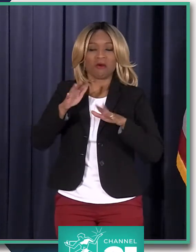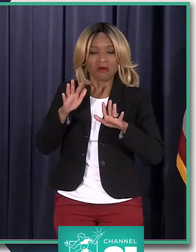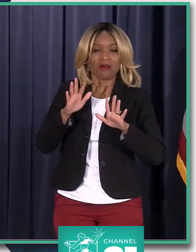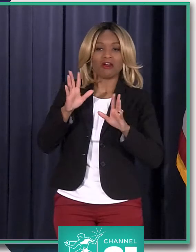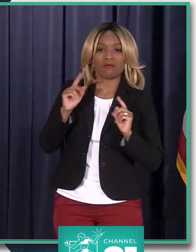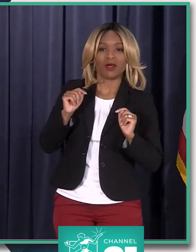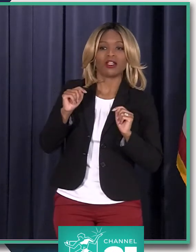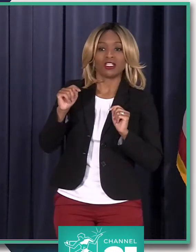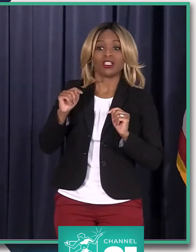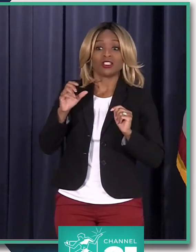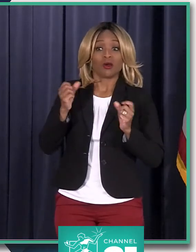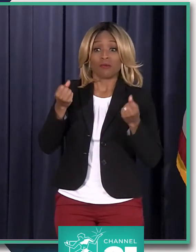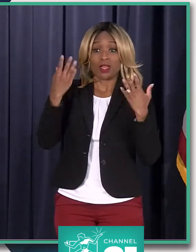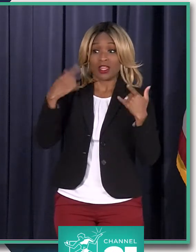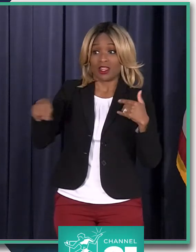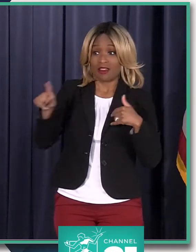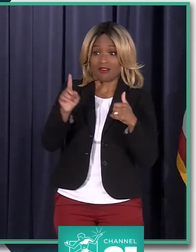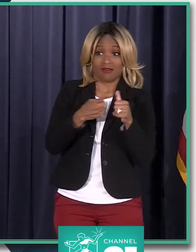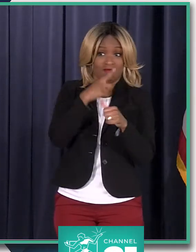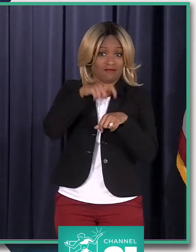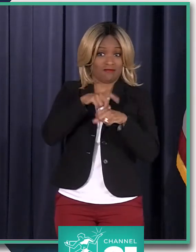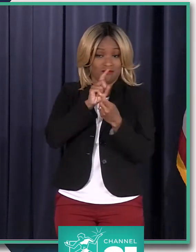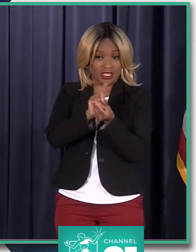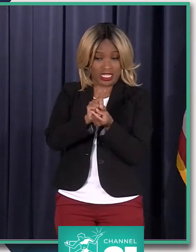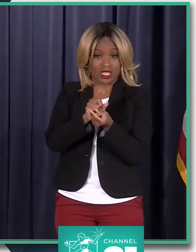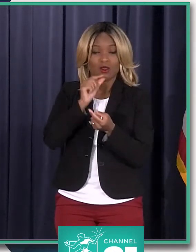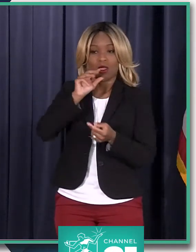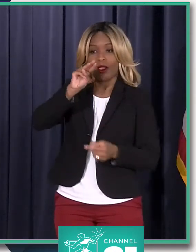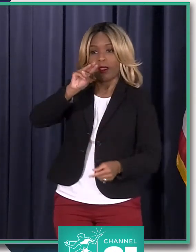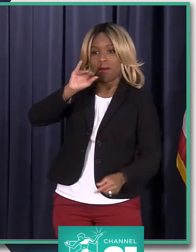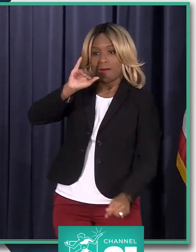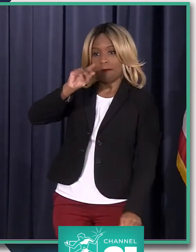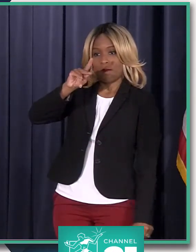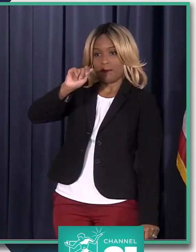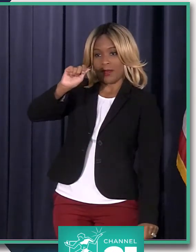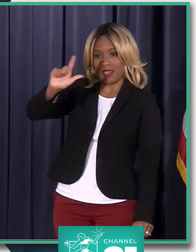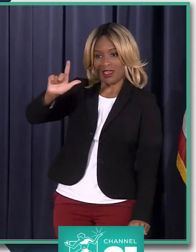the first time, you get a chance here now to welcome Mikkel Oglesby.